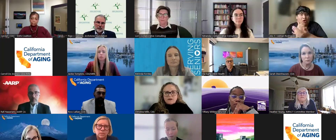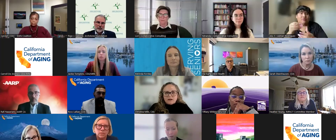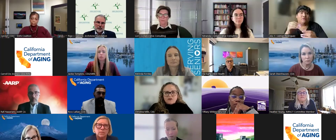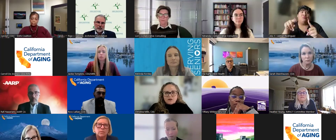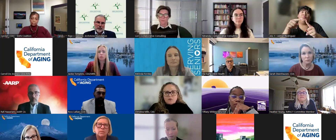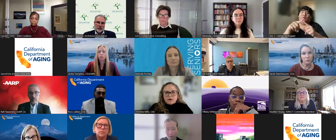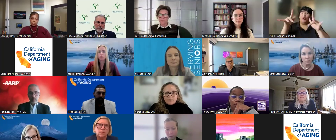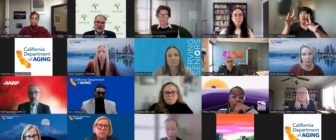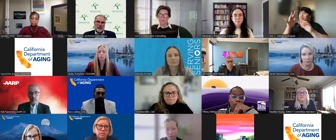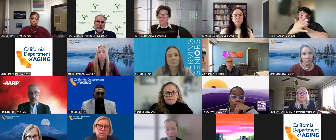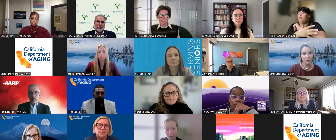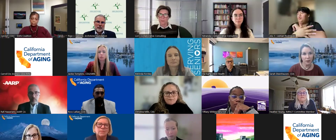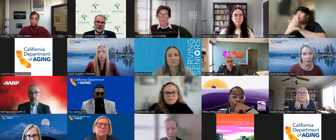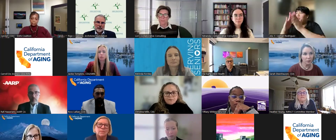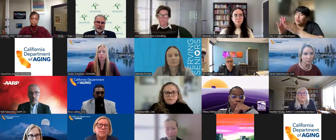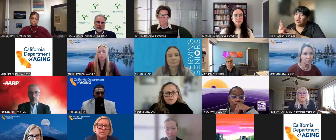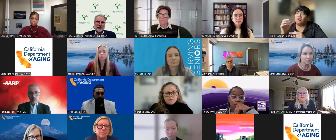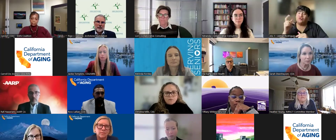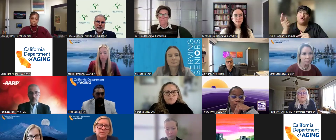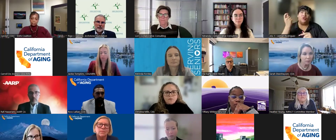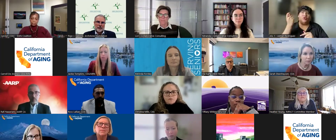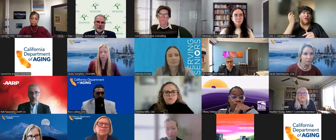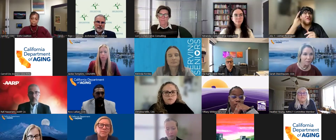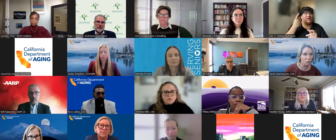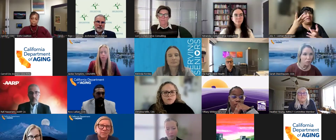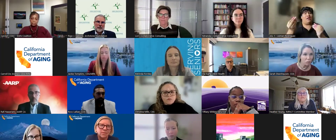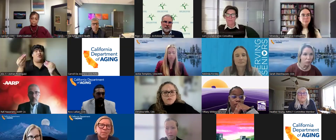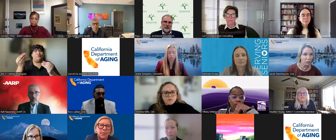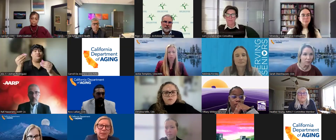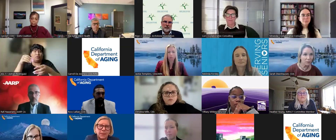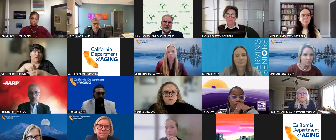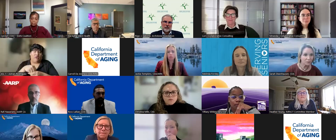communities are engaged and aware. Thank you.